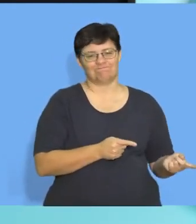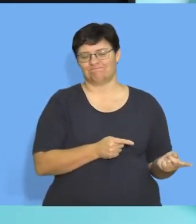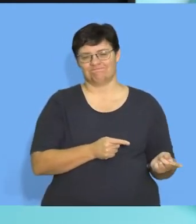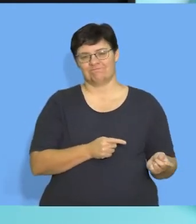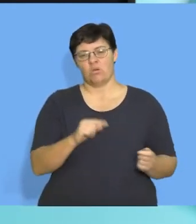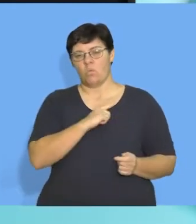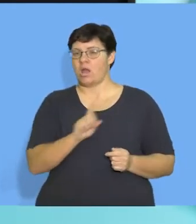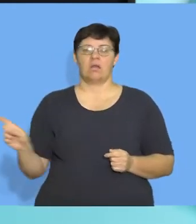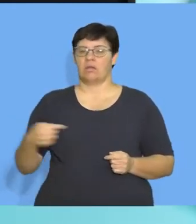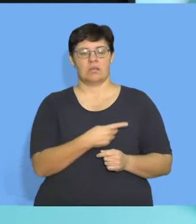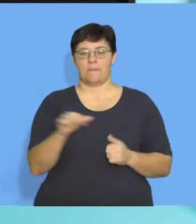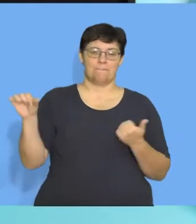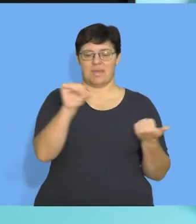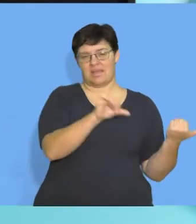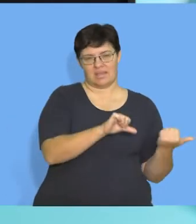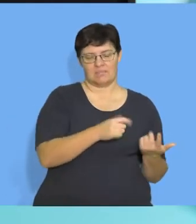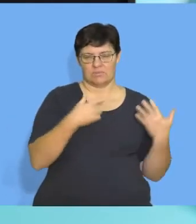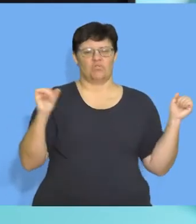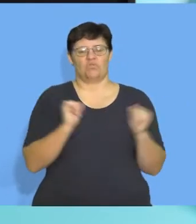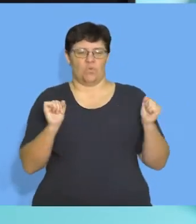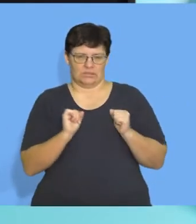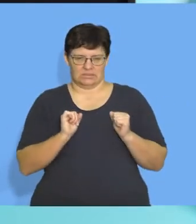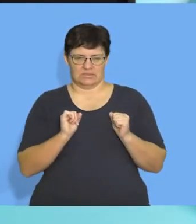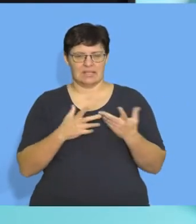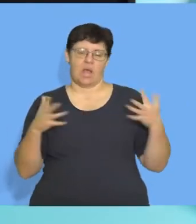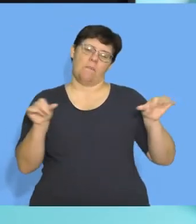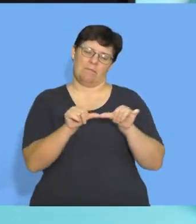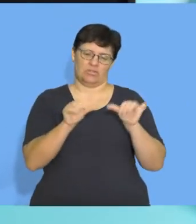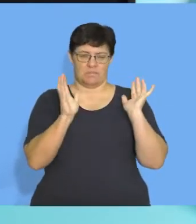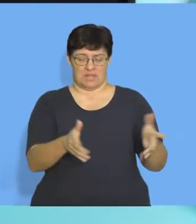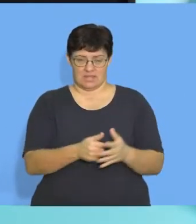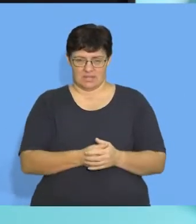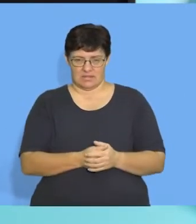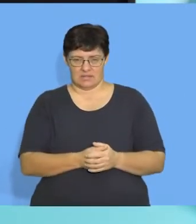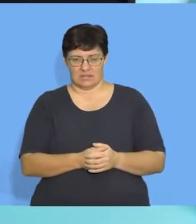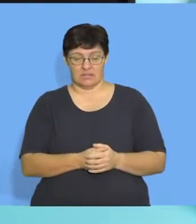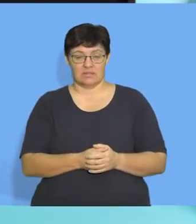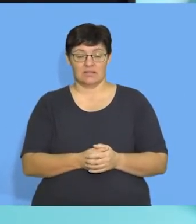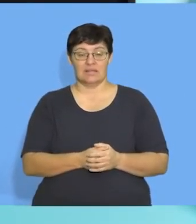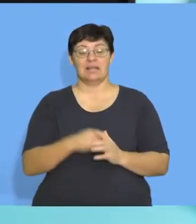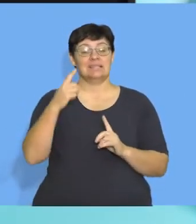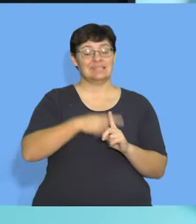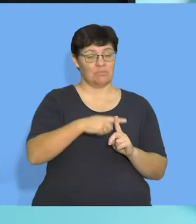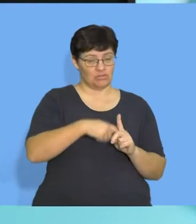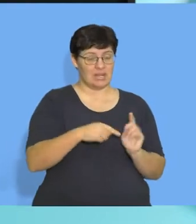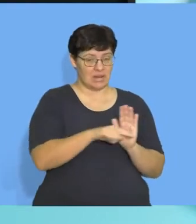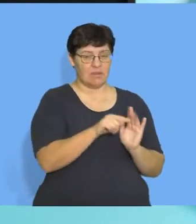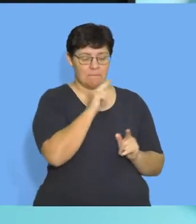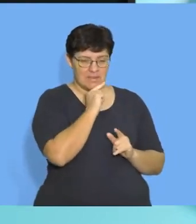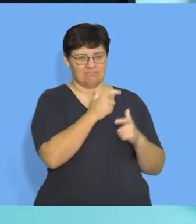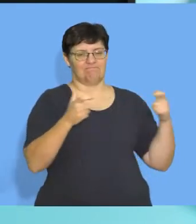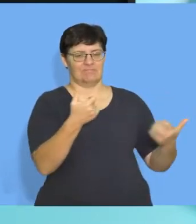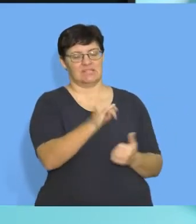the temperature went backwards. It's just colder. It's just the way we measure it. So a negative temperature is still a